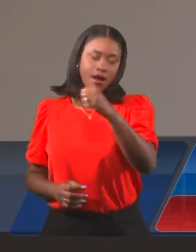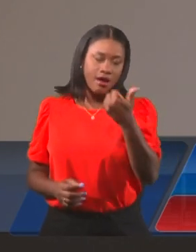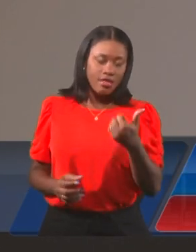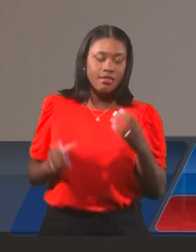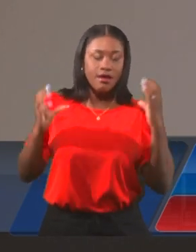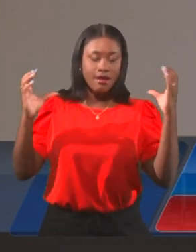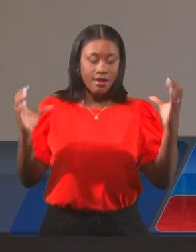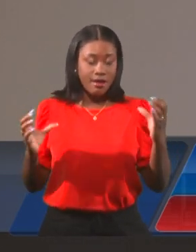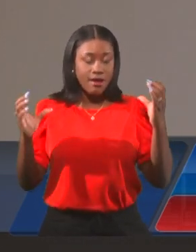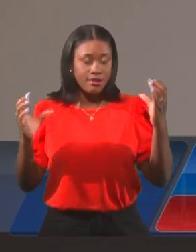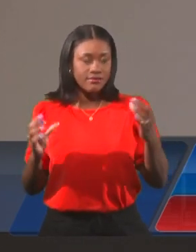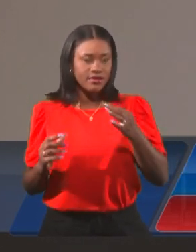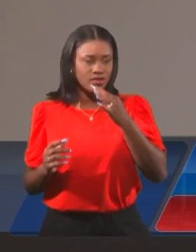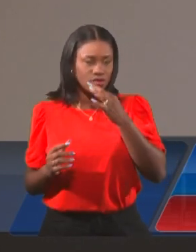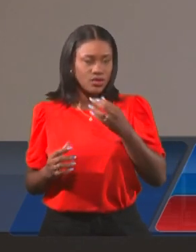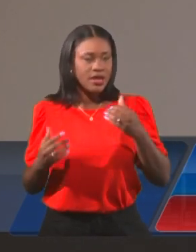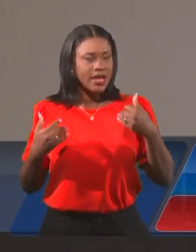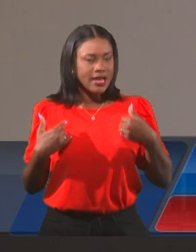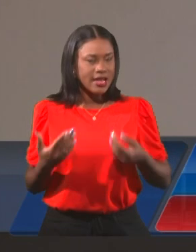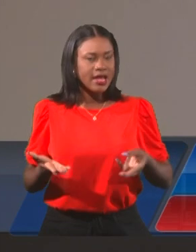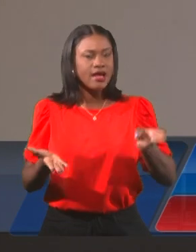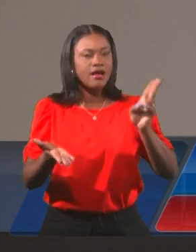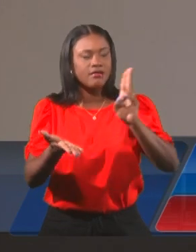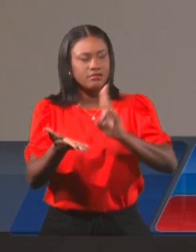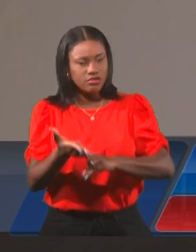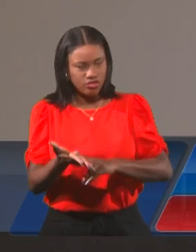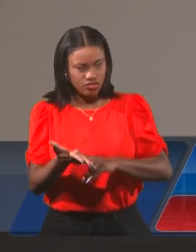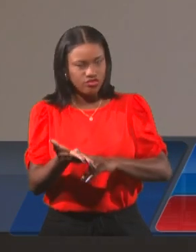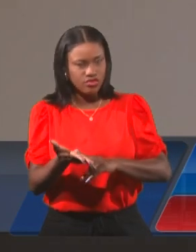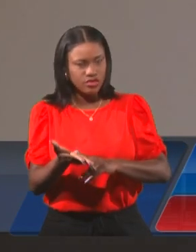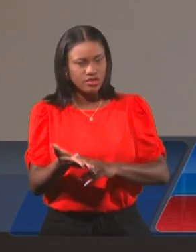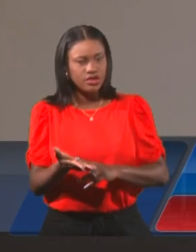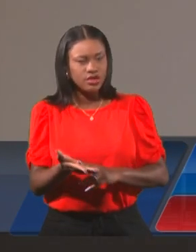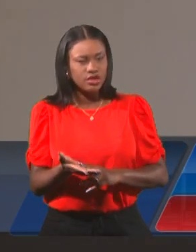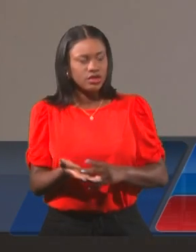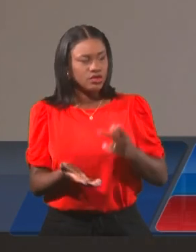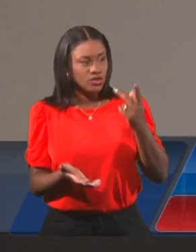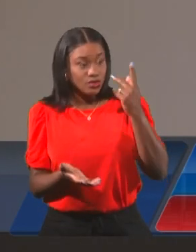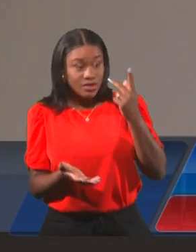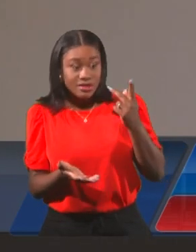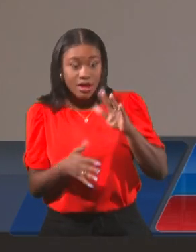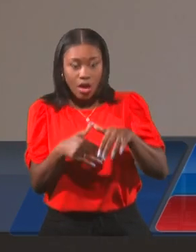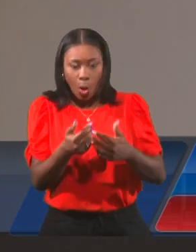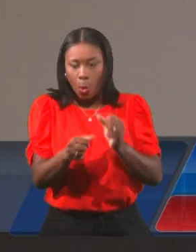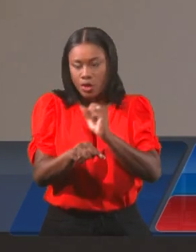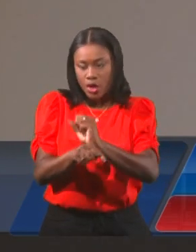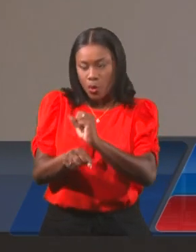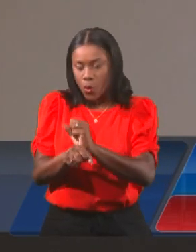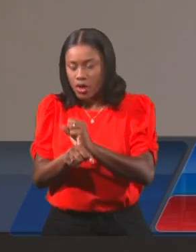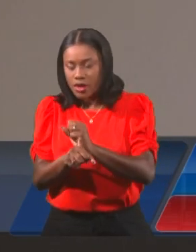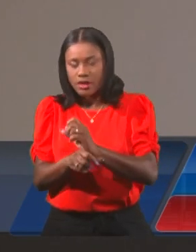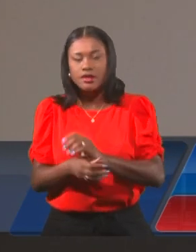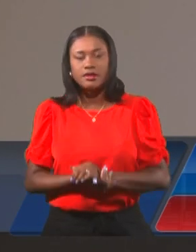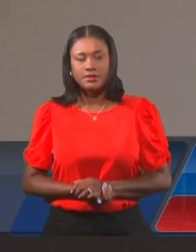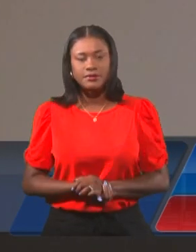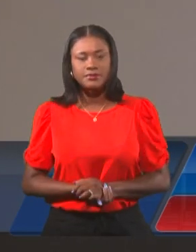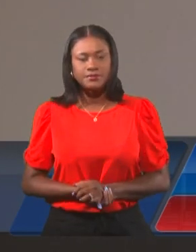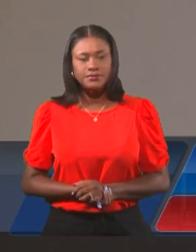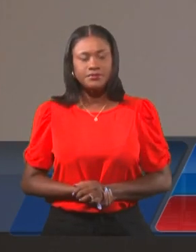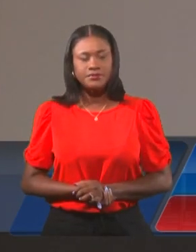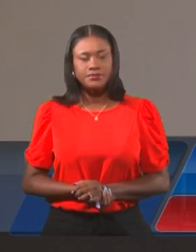very soon, contracts that we have personally, so you'll actually get to see us behind the scenes in the office. We will give you all a chance to see